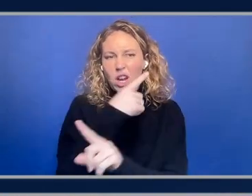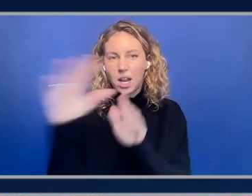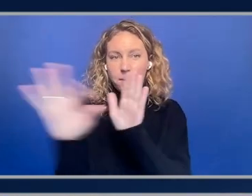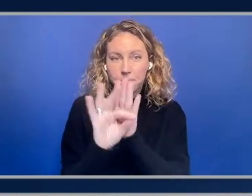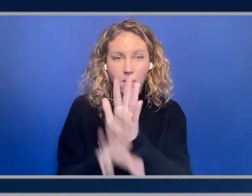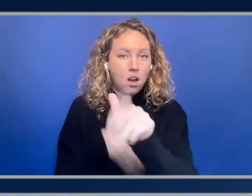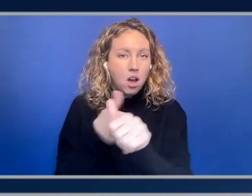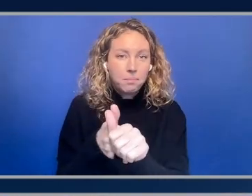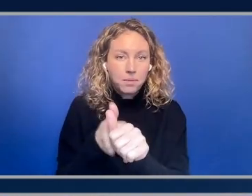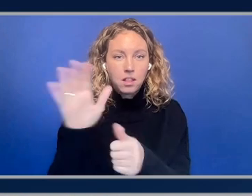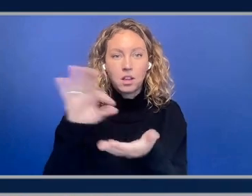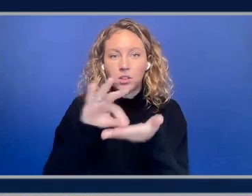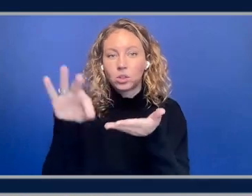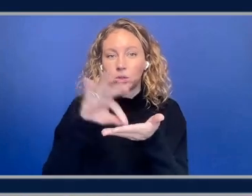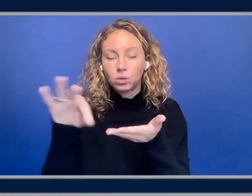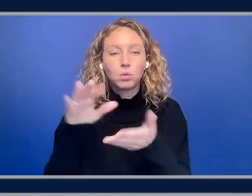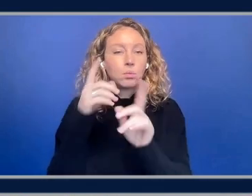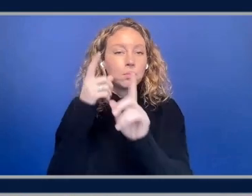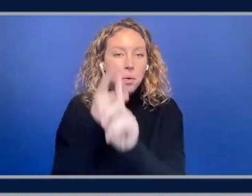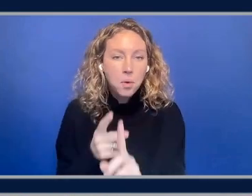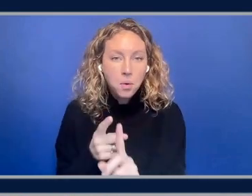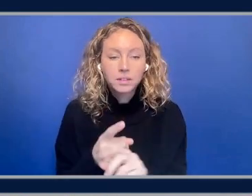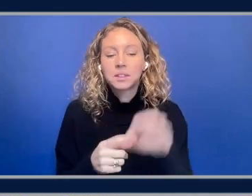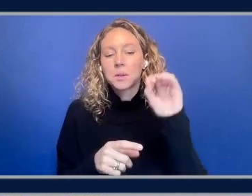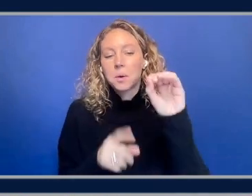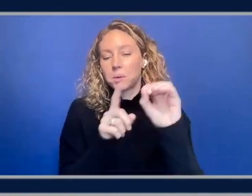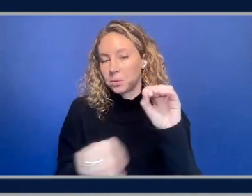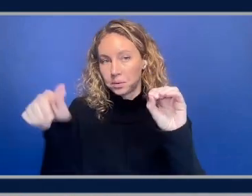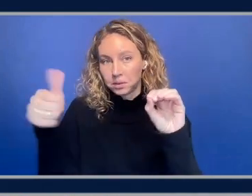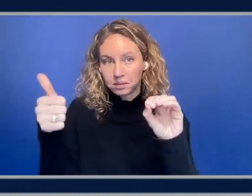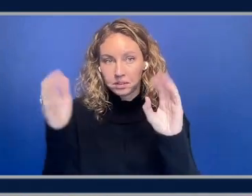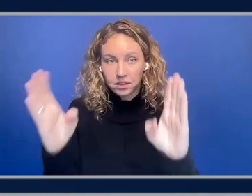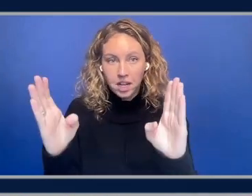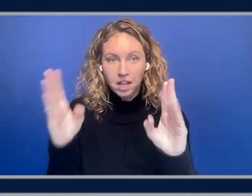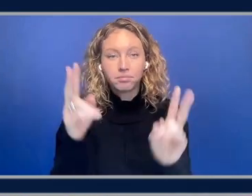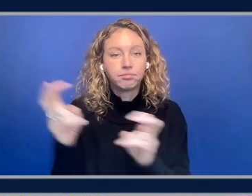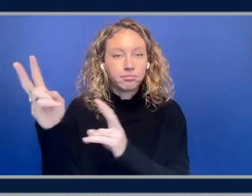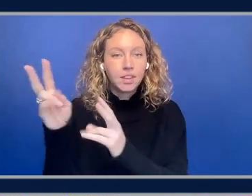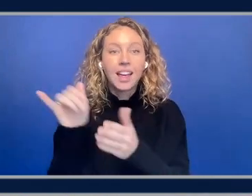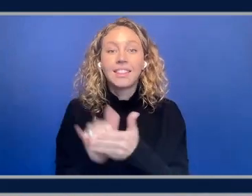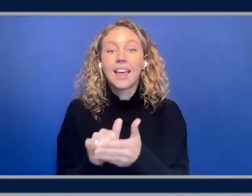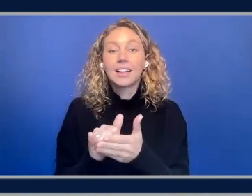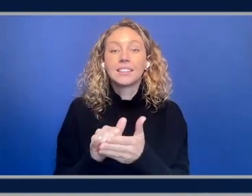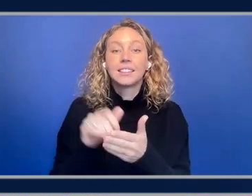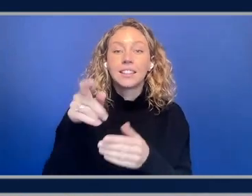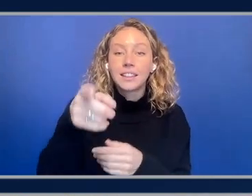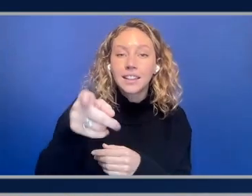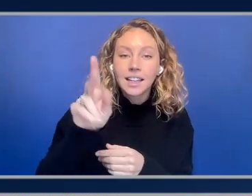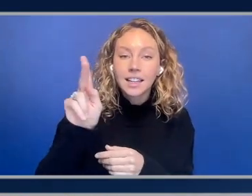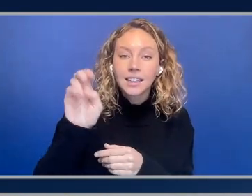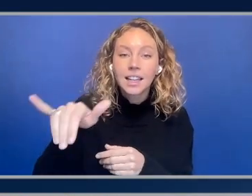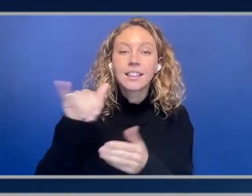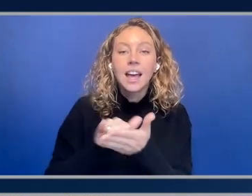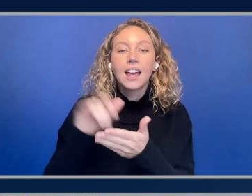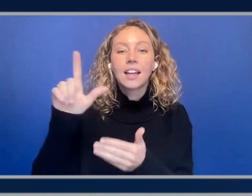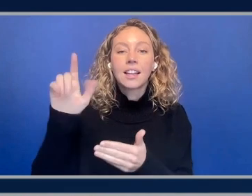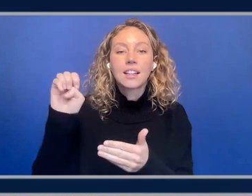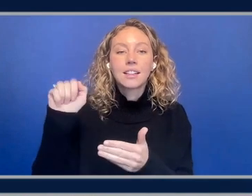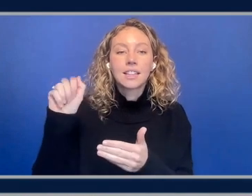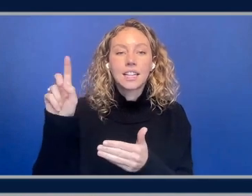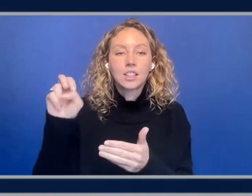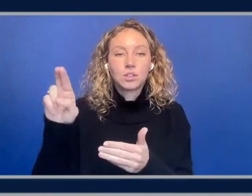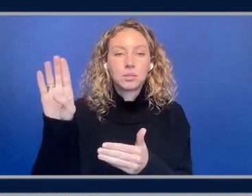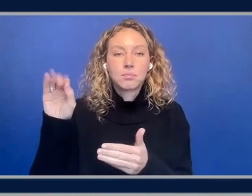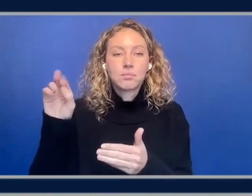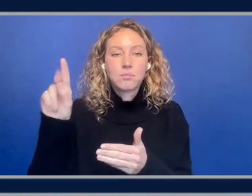of points from a 0 to 10 value. And Got then it. this is the key of the application, like the leaderboard. That's what I want to talk about, the